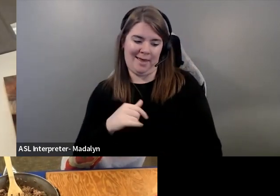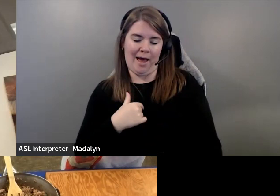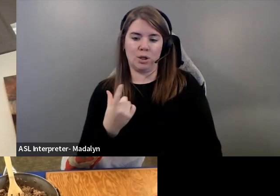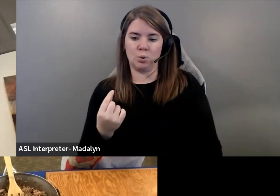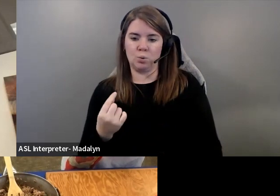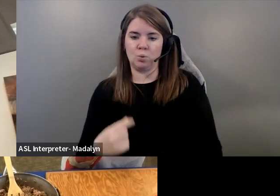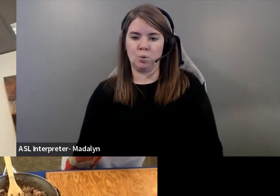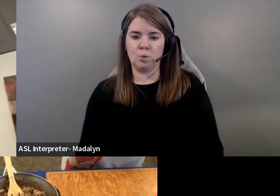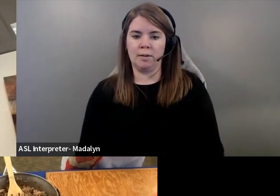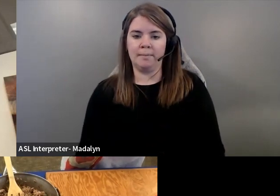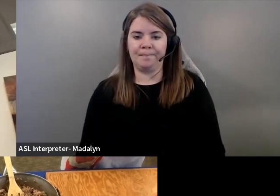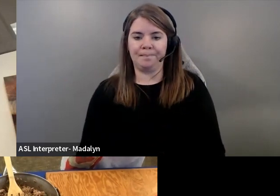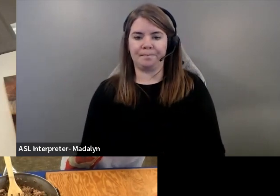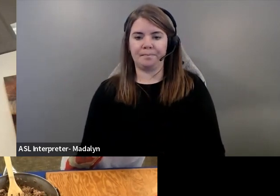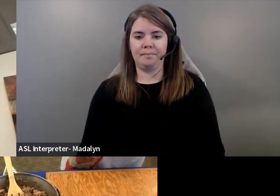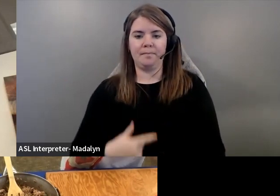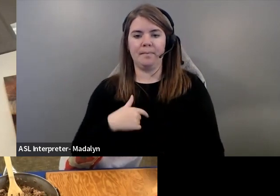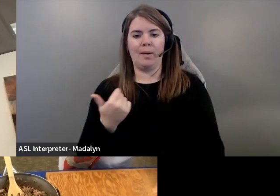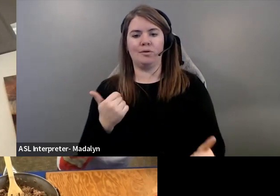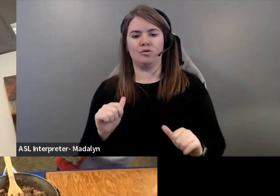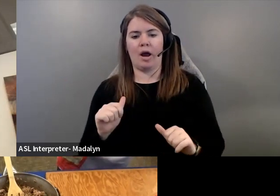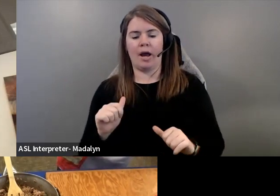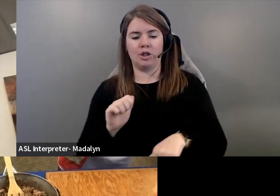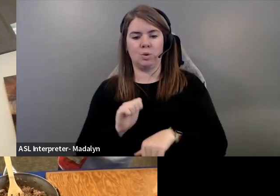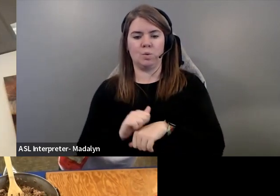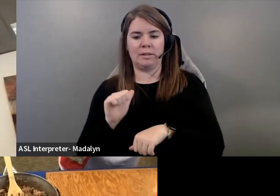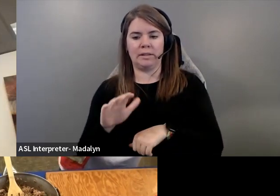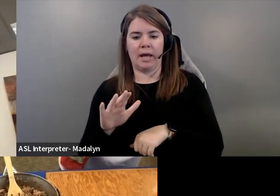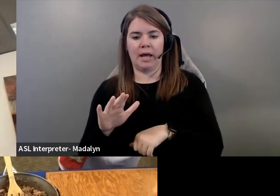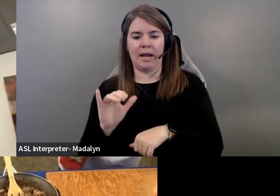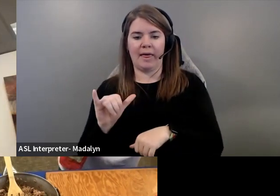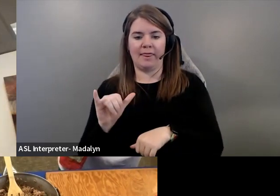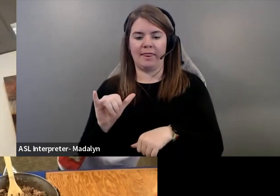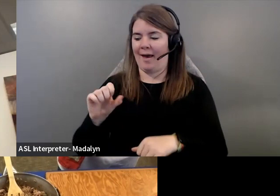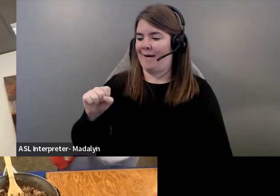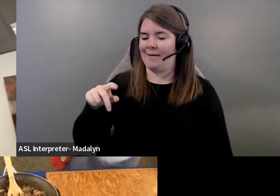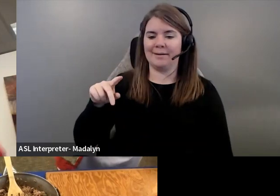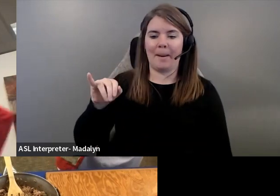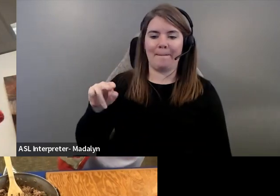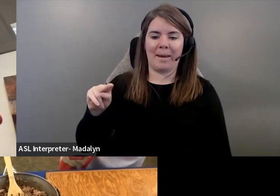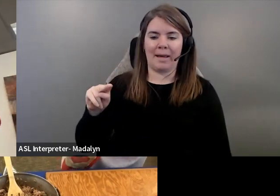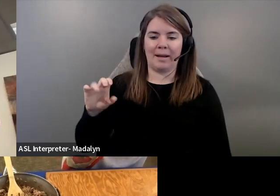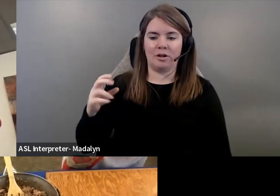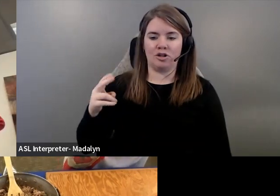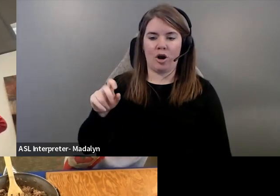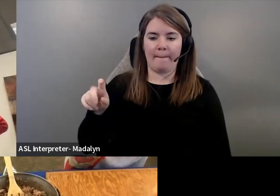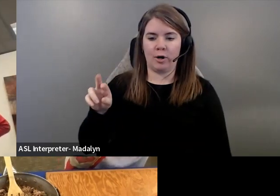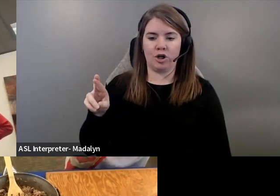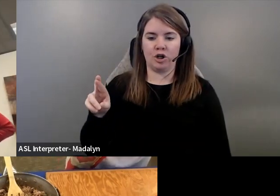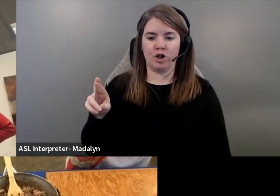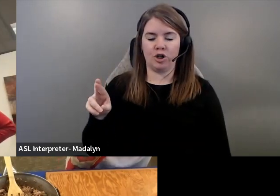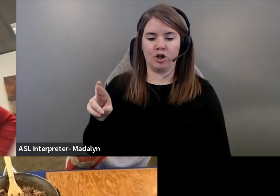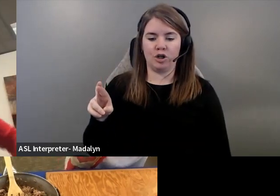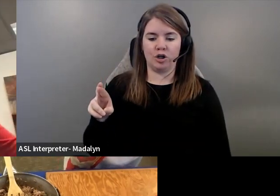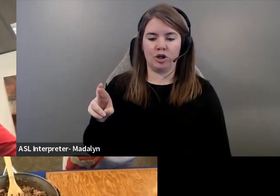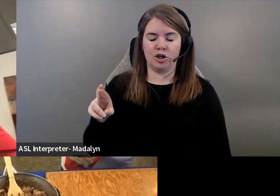try to send that Spin chopper. spin chopper out. I won't